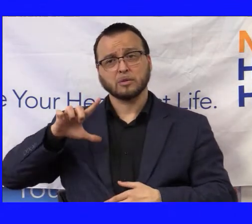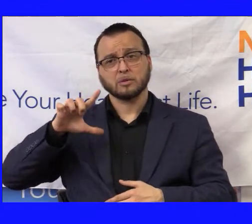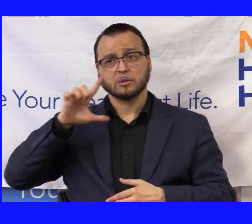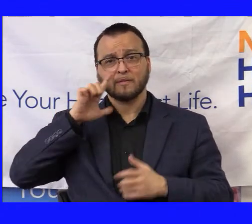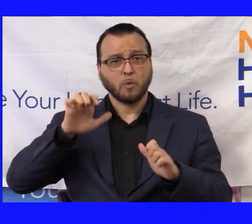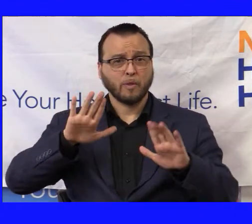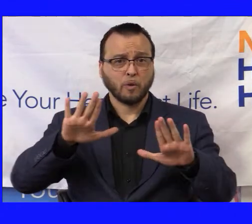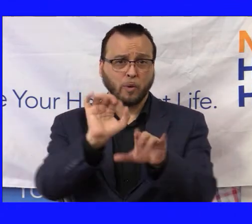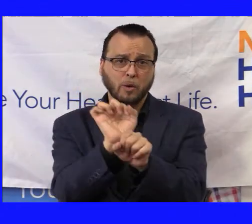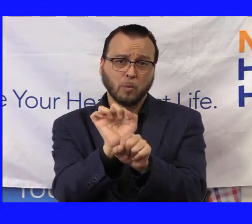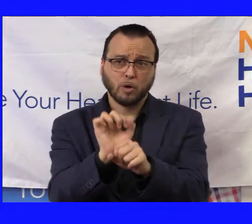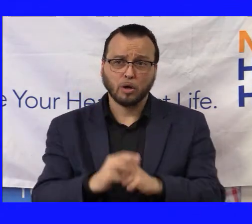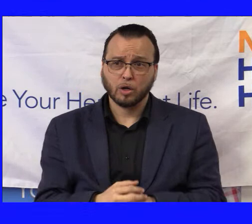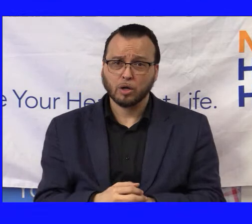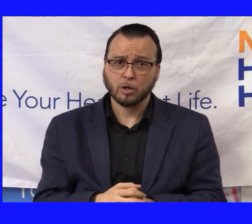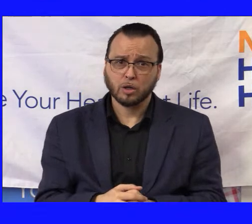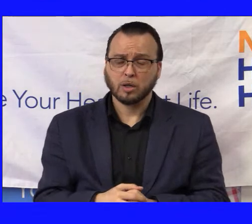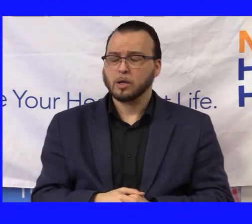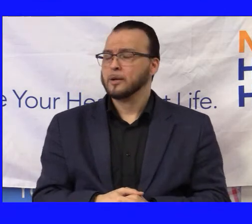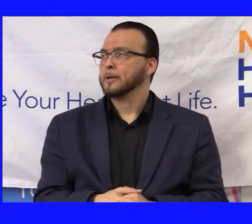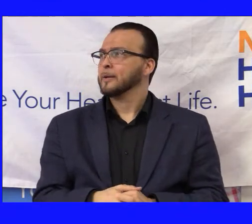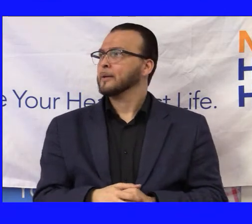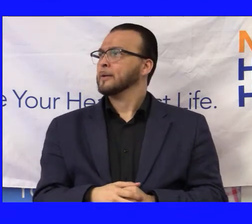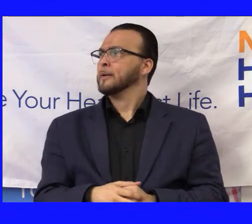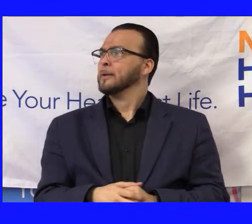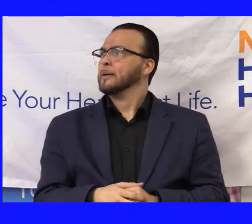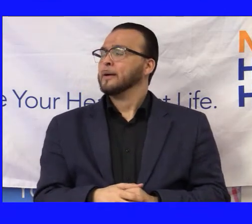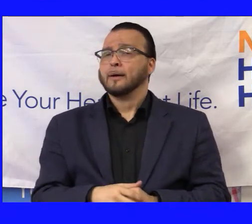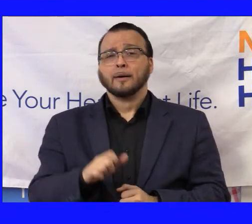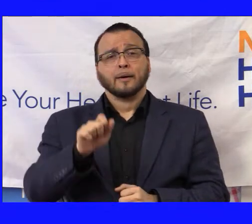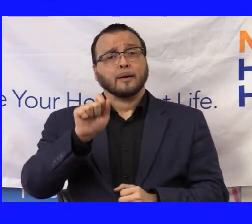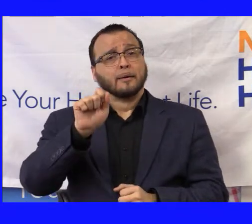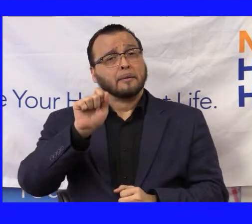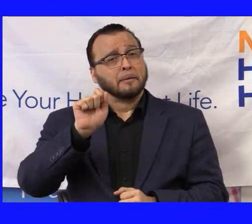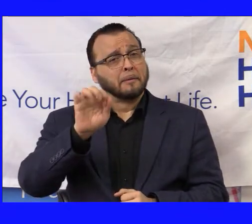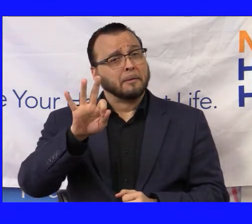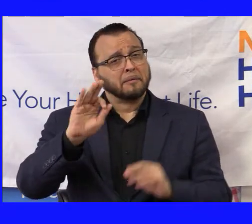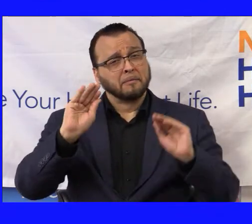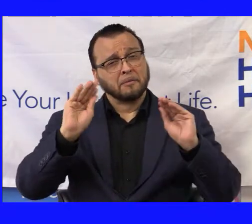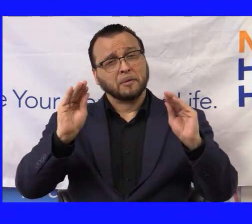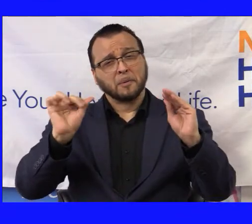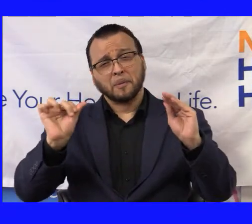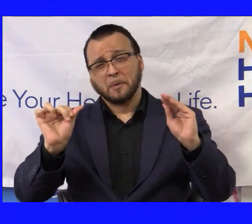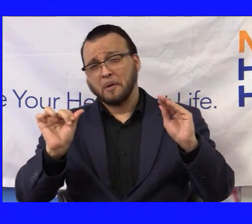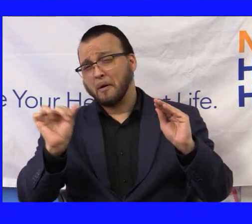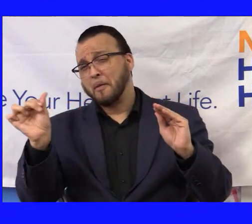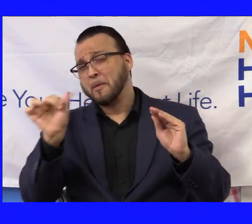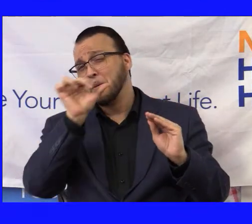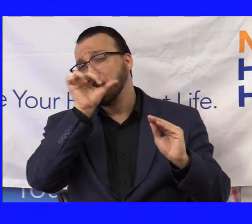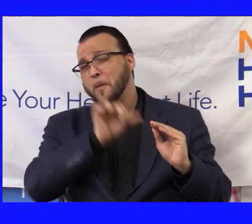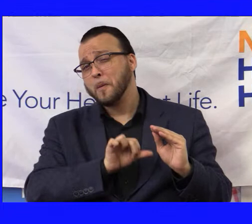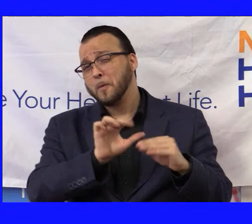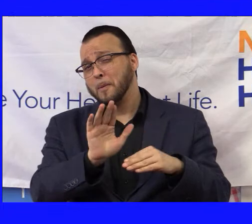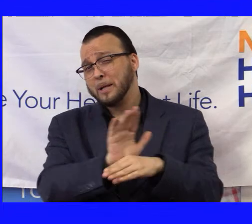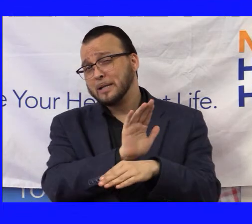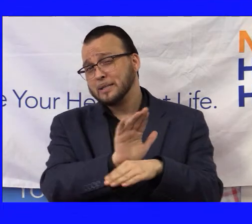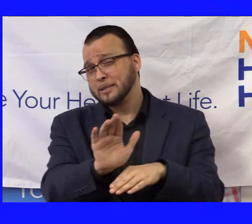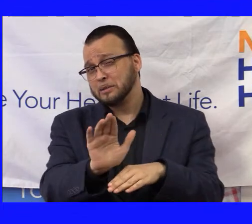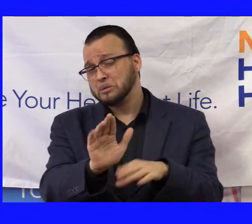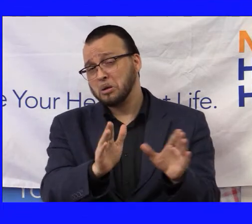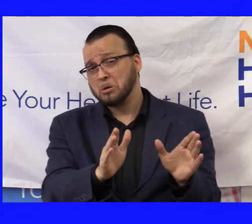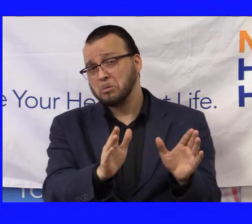work. So if there is no other old business that anybody wanted